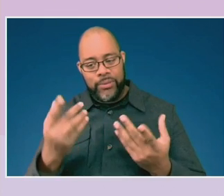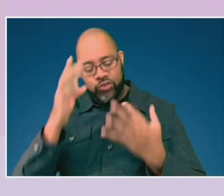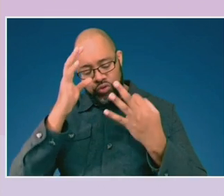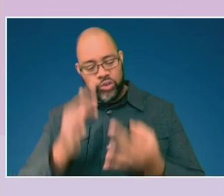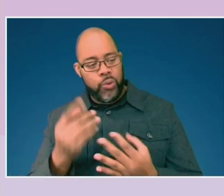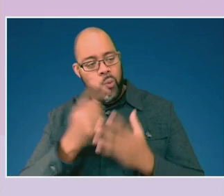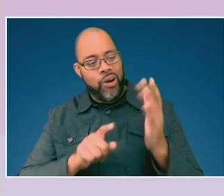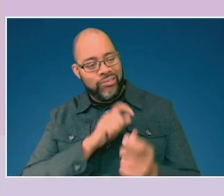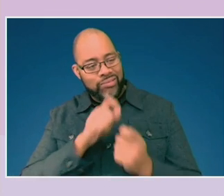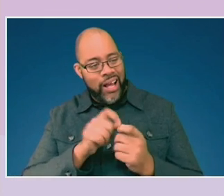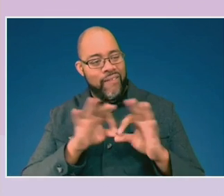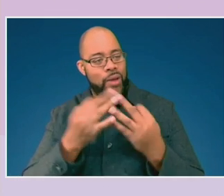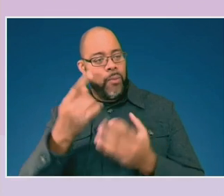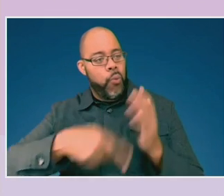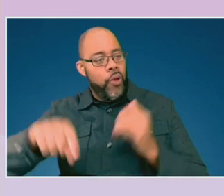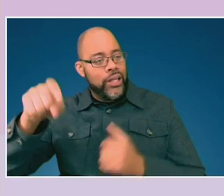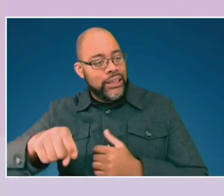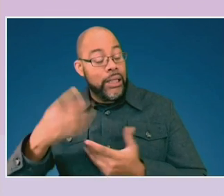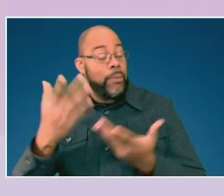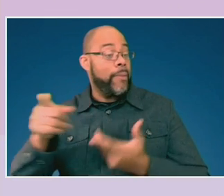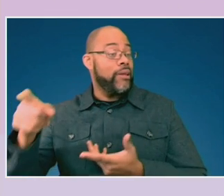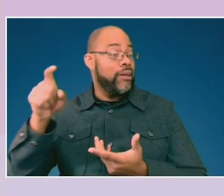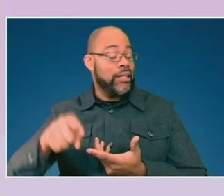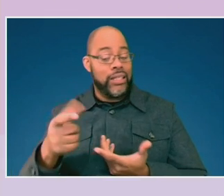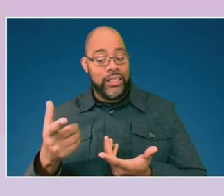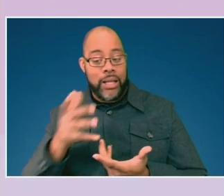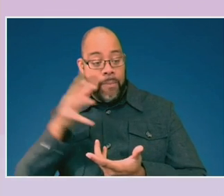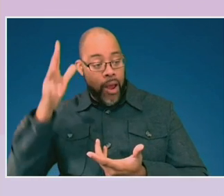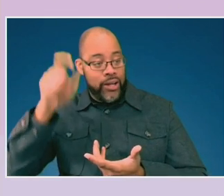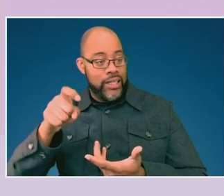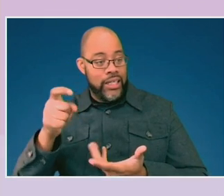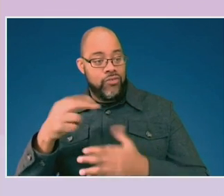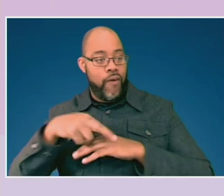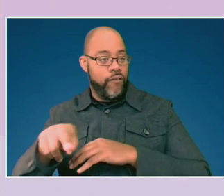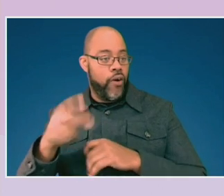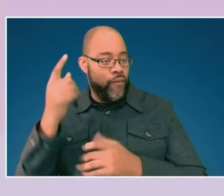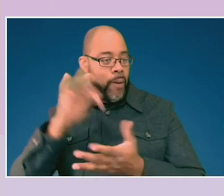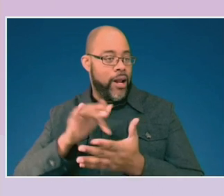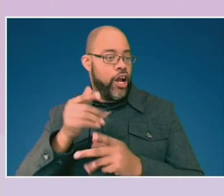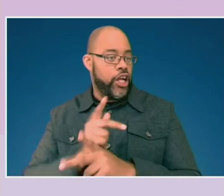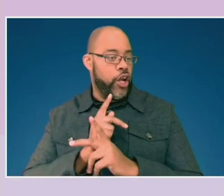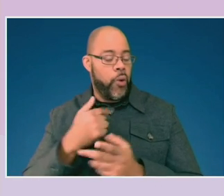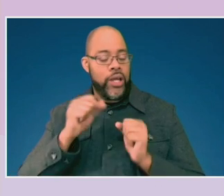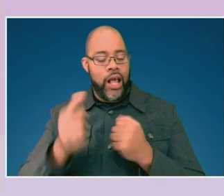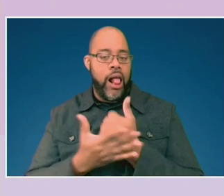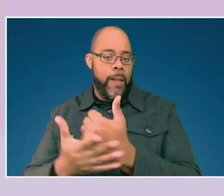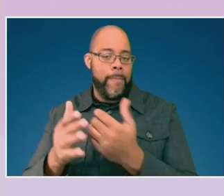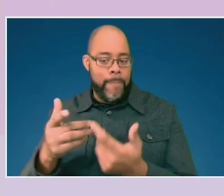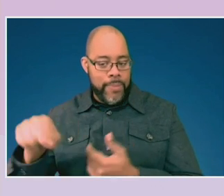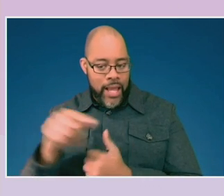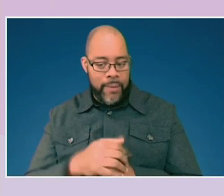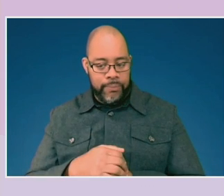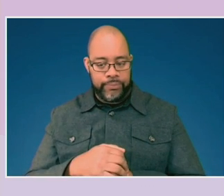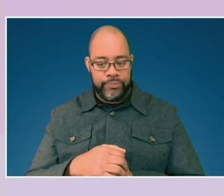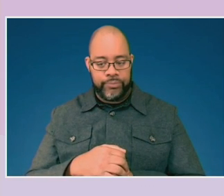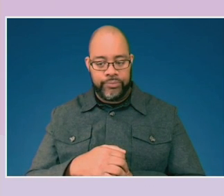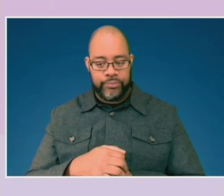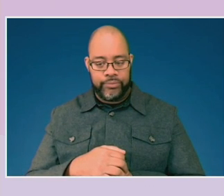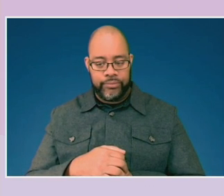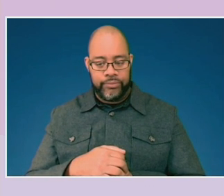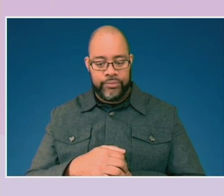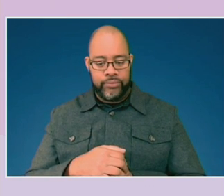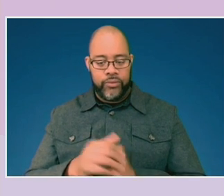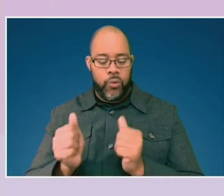what that family's needing. Maybe they need, the parent needs a referral for medical care. And so then we can help them, you know, hook them up with a